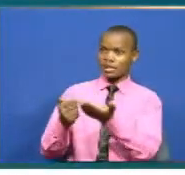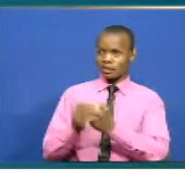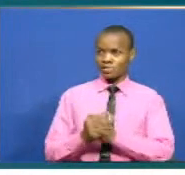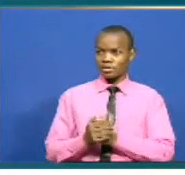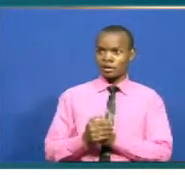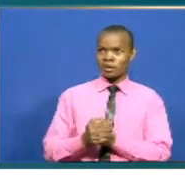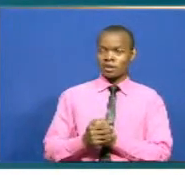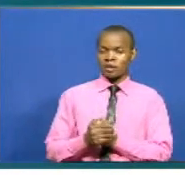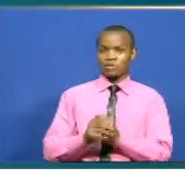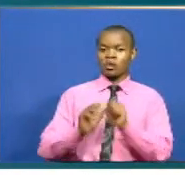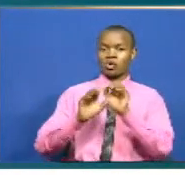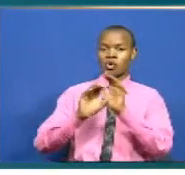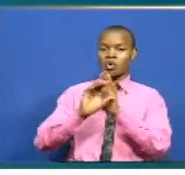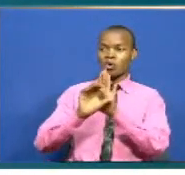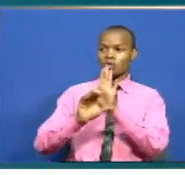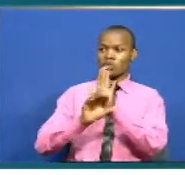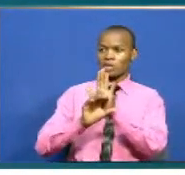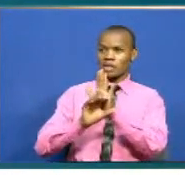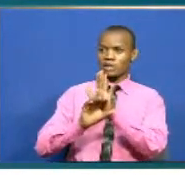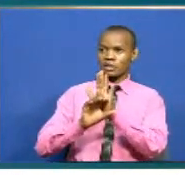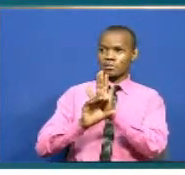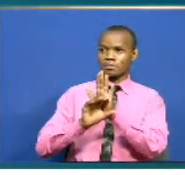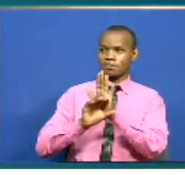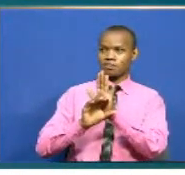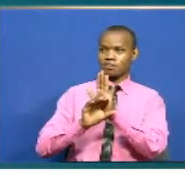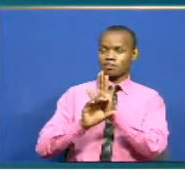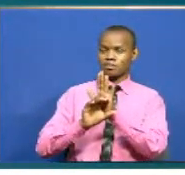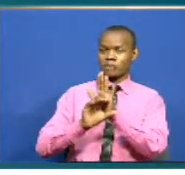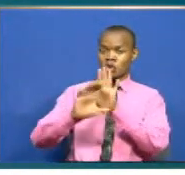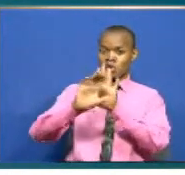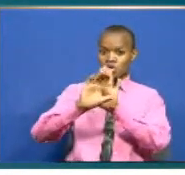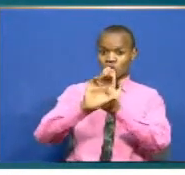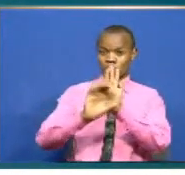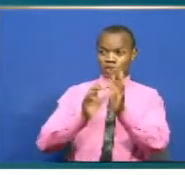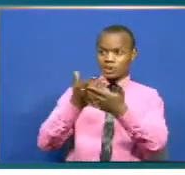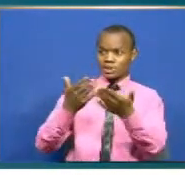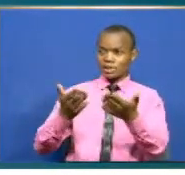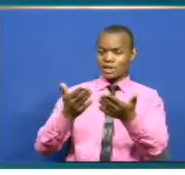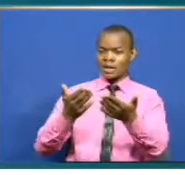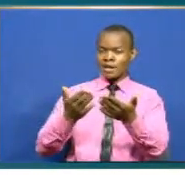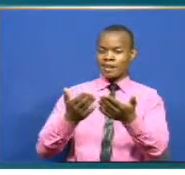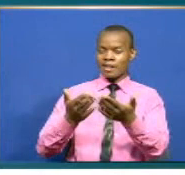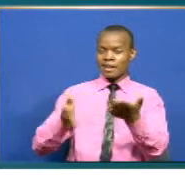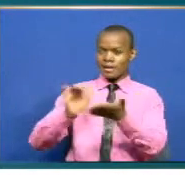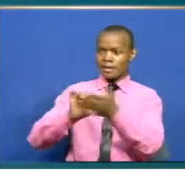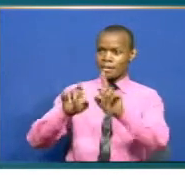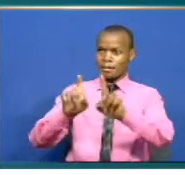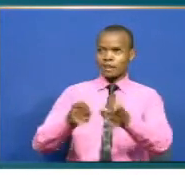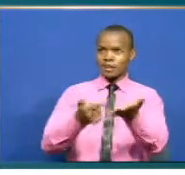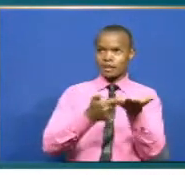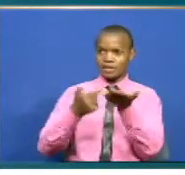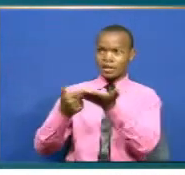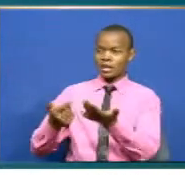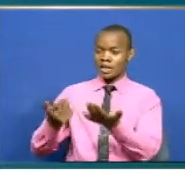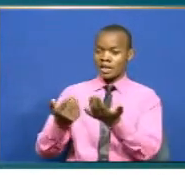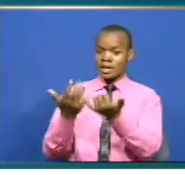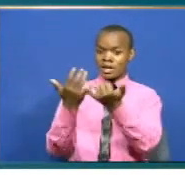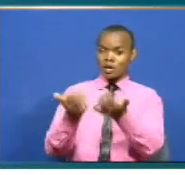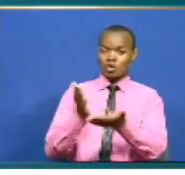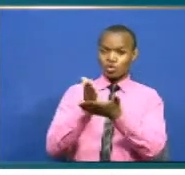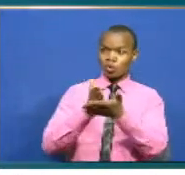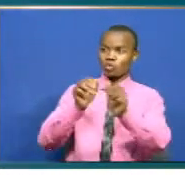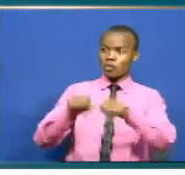Constitutional review is something that needs to be looked from a wholesome point of view. So I'll leave it as a wholesome point